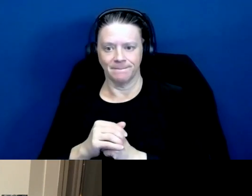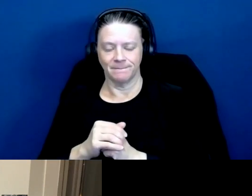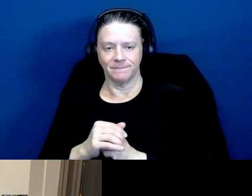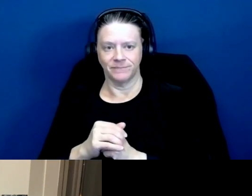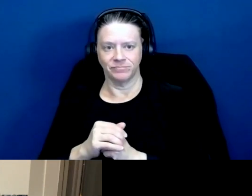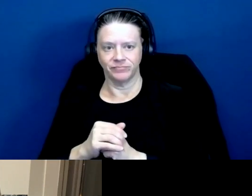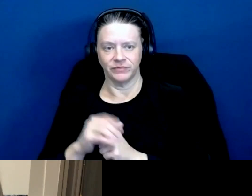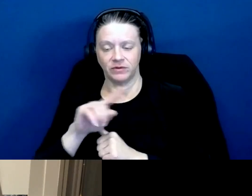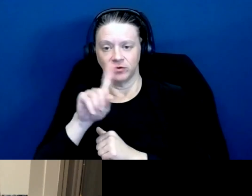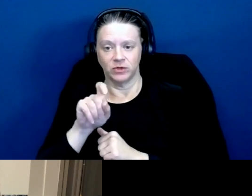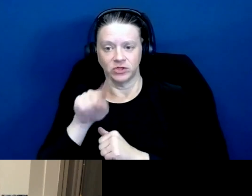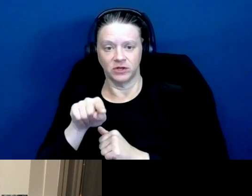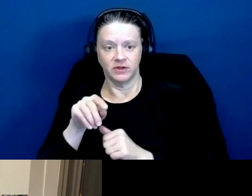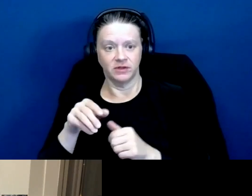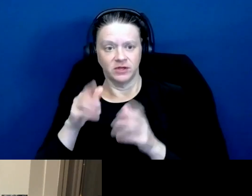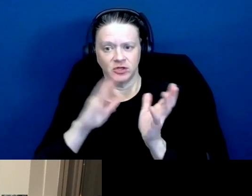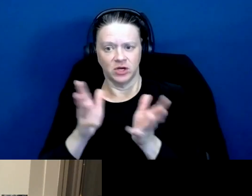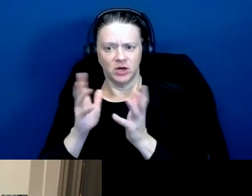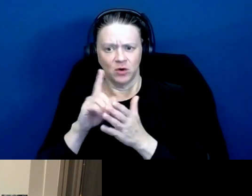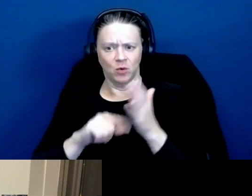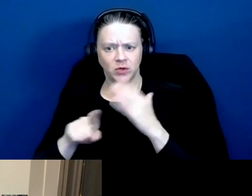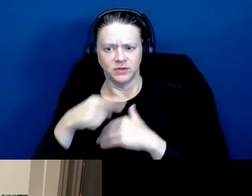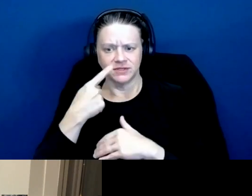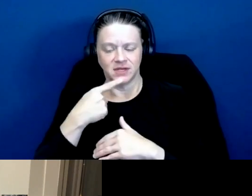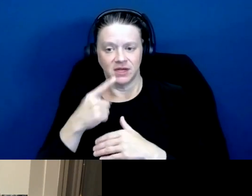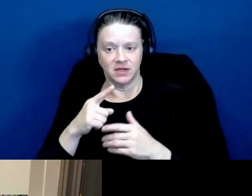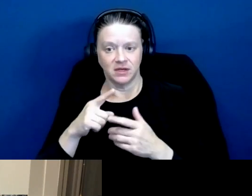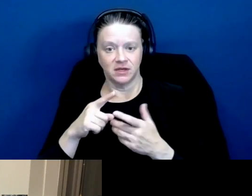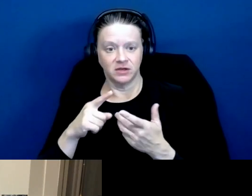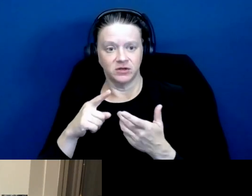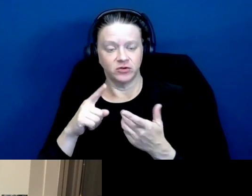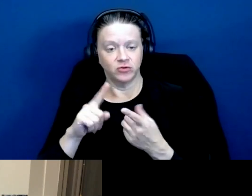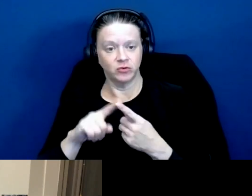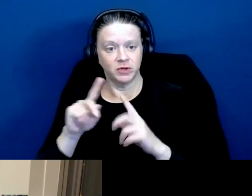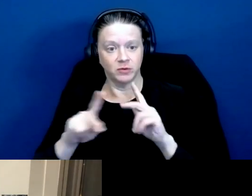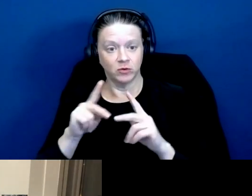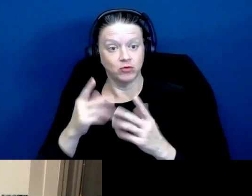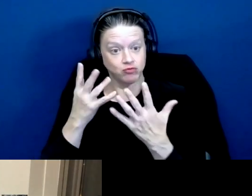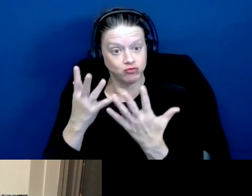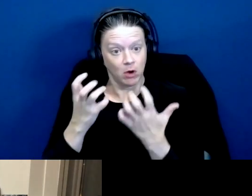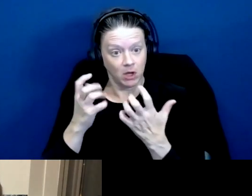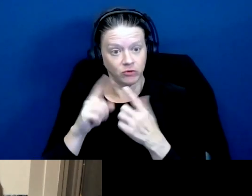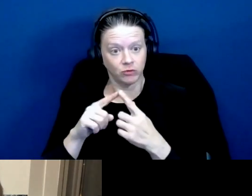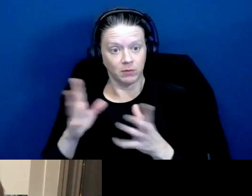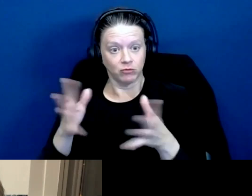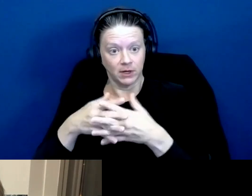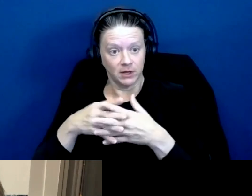was a question in the chat about what would you say to people who want to get pregnant and are hesitant to get vaccinated?